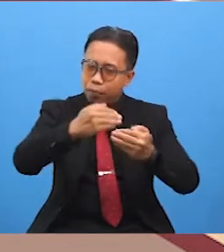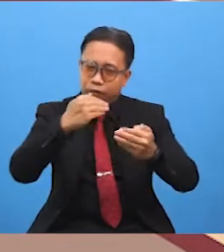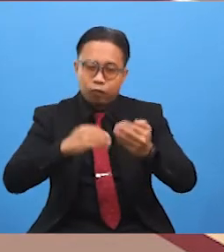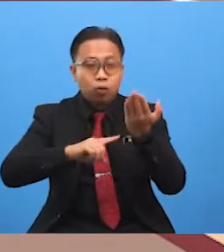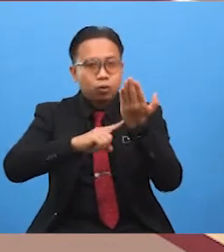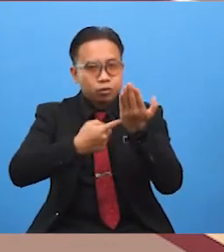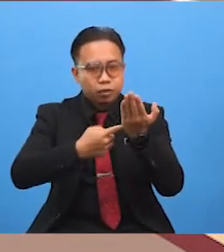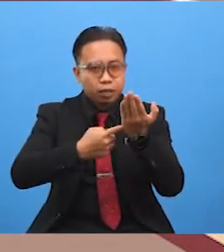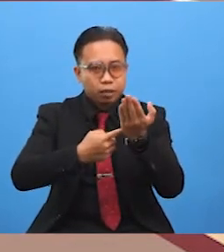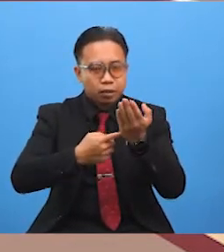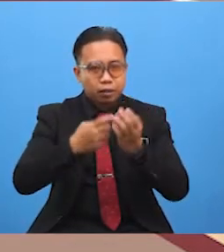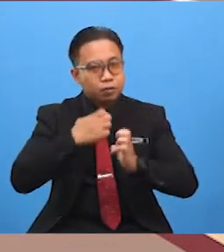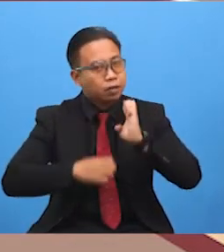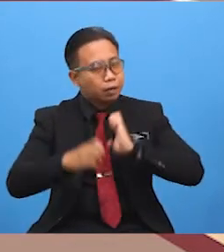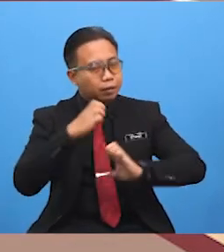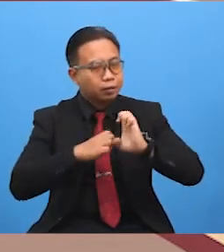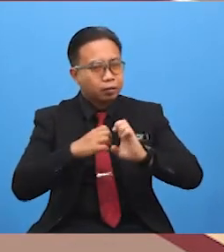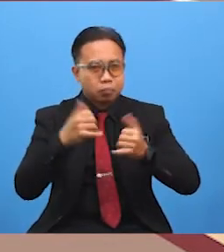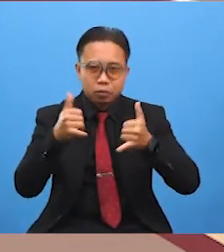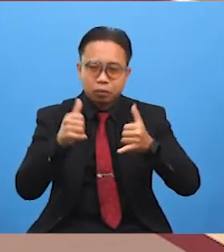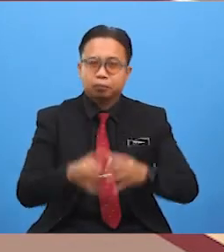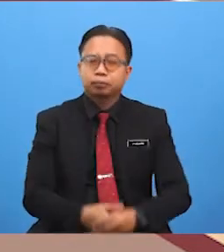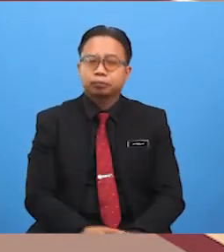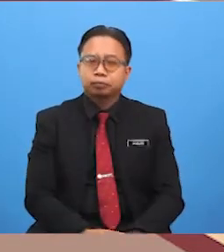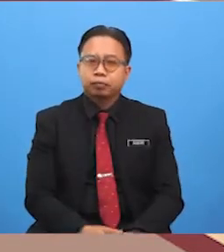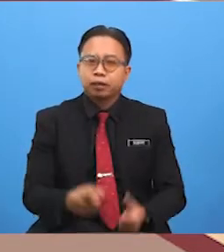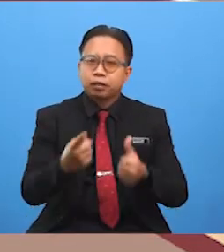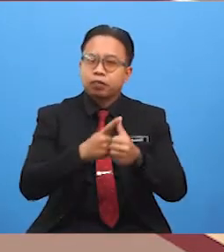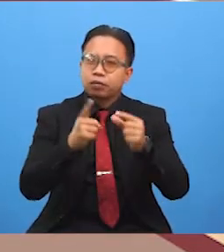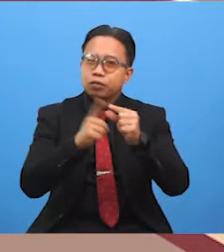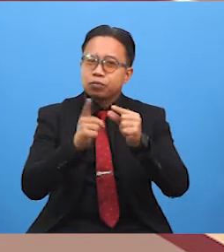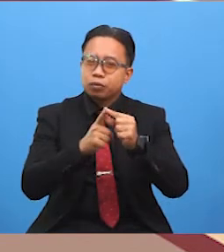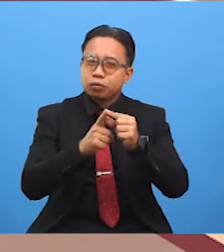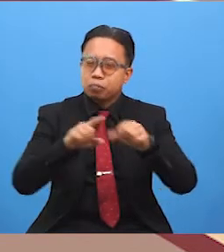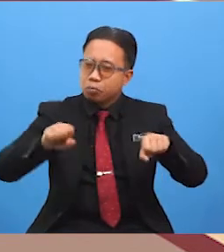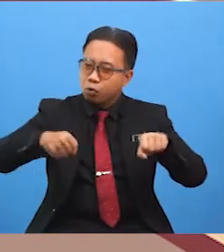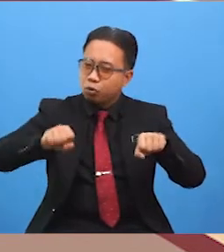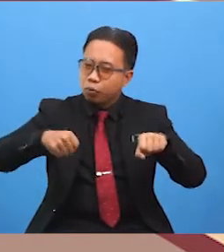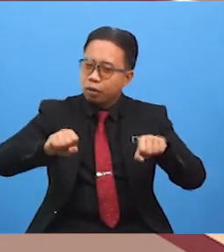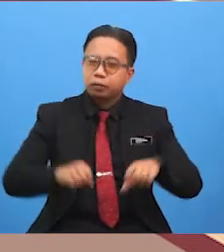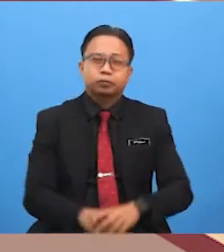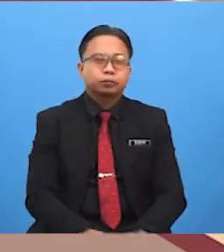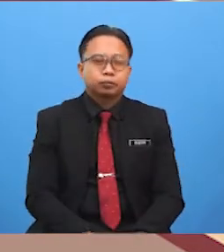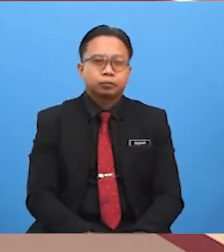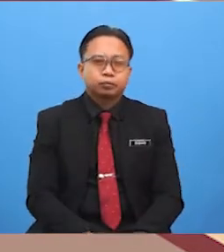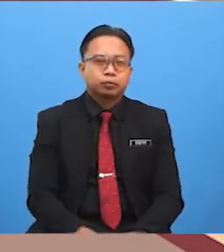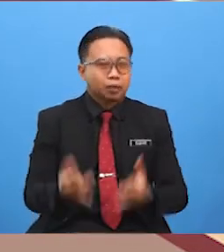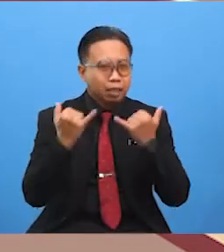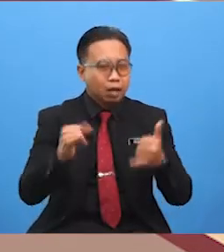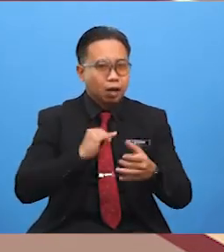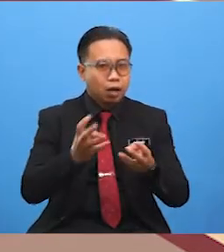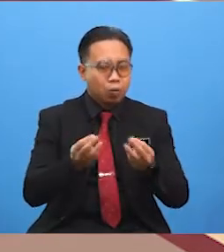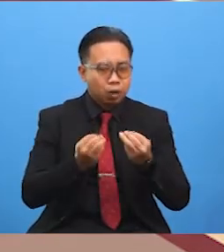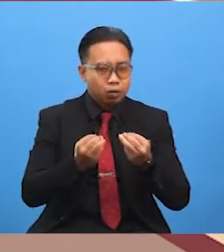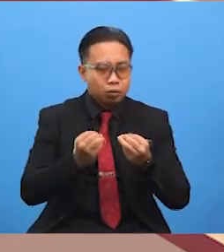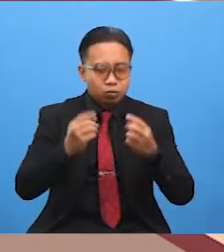an exciting game. Remember, the first word is motorbike. Now, I want you to